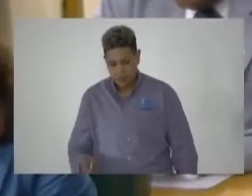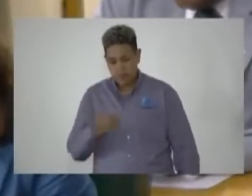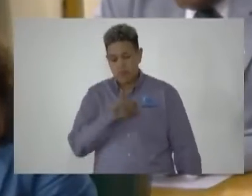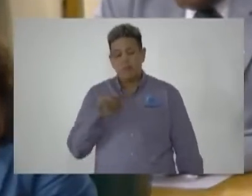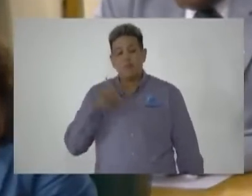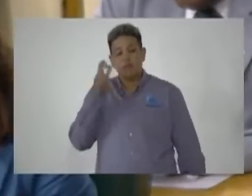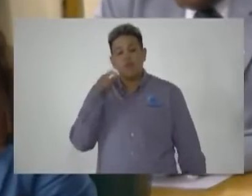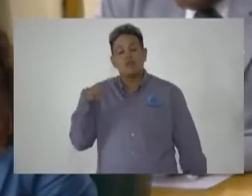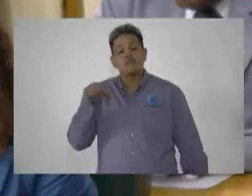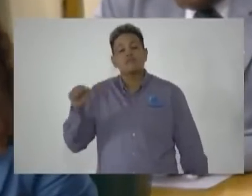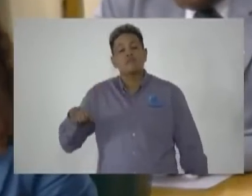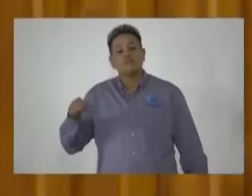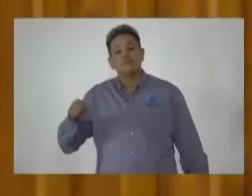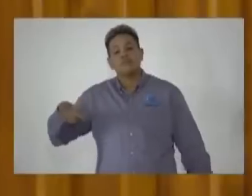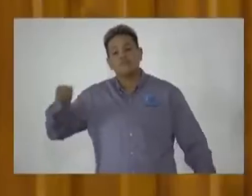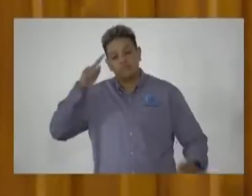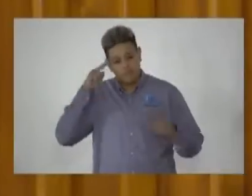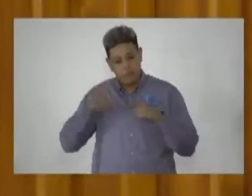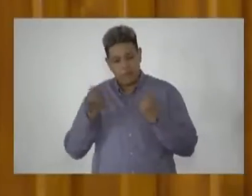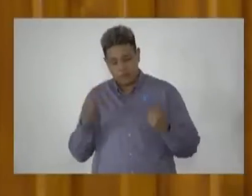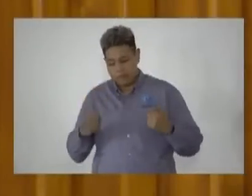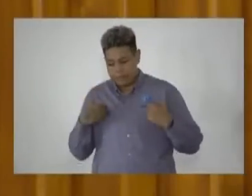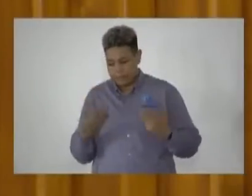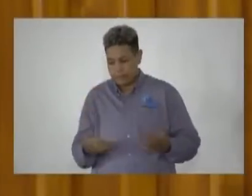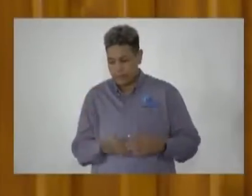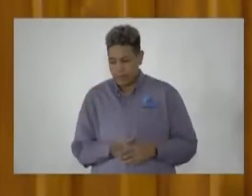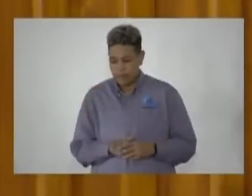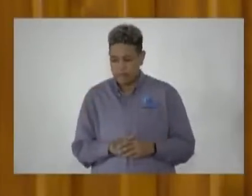heard the question. Those in favor? Against?